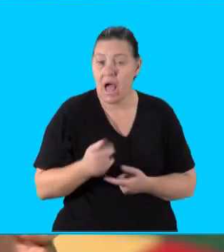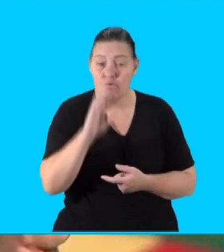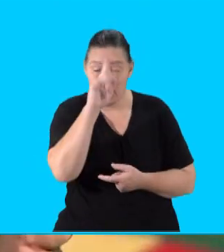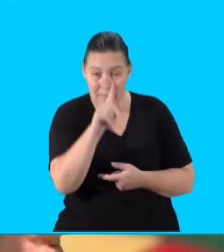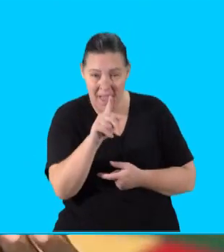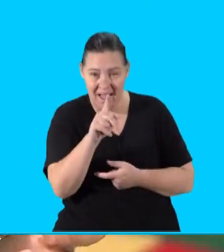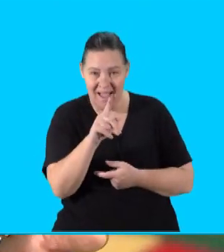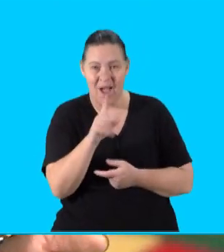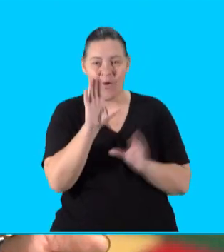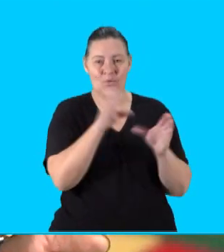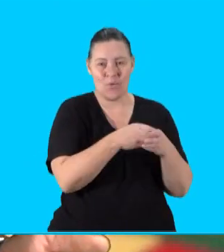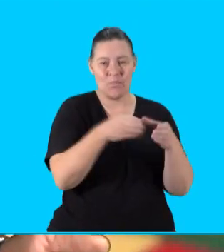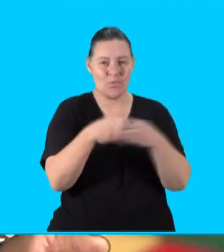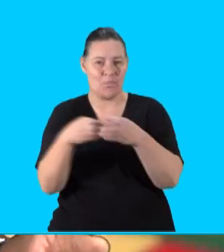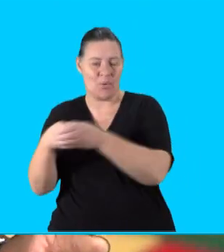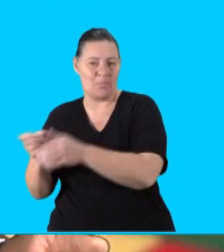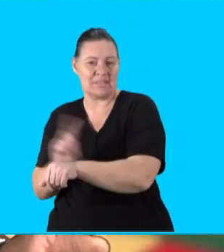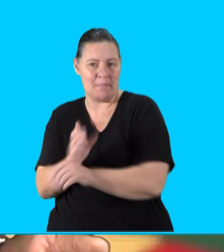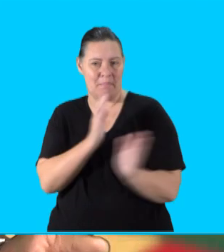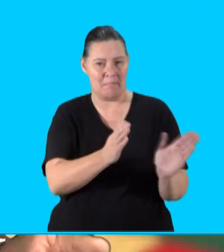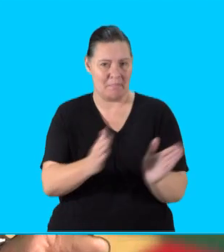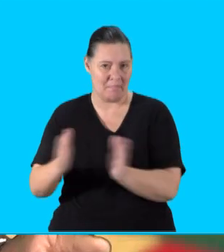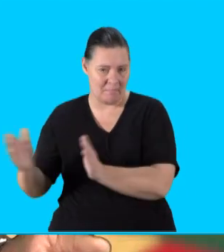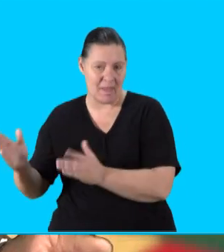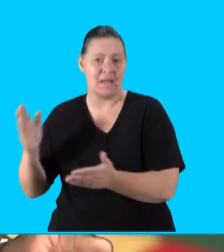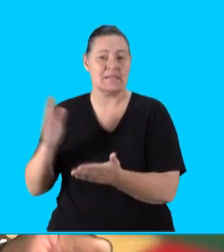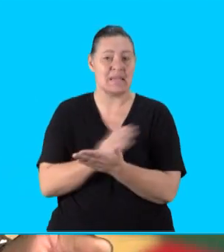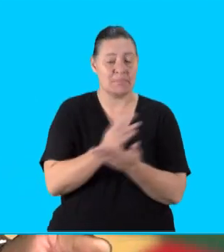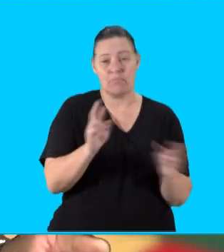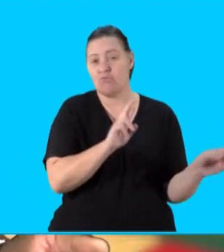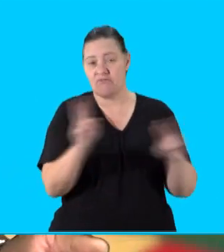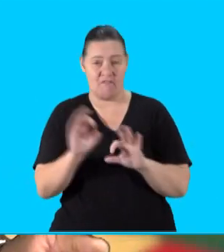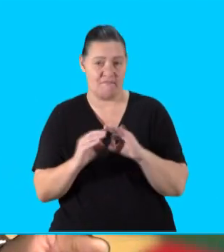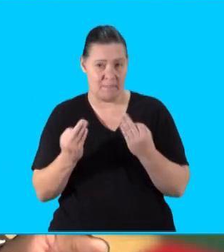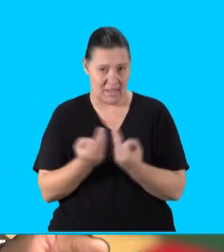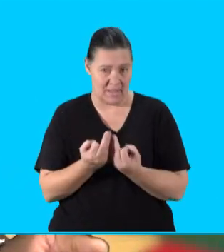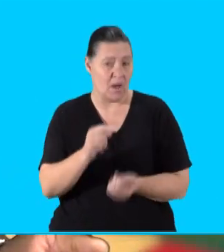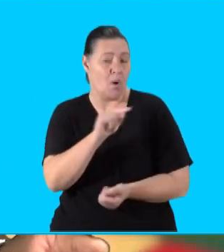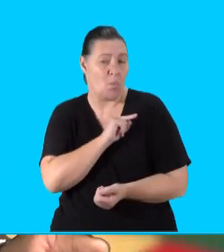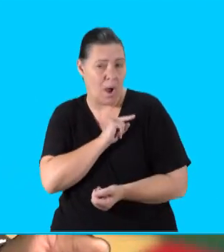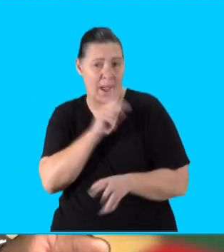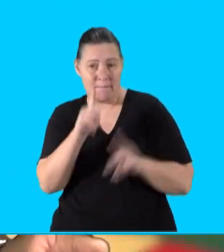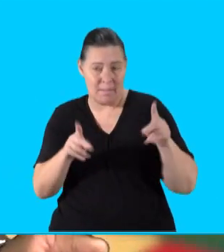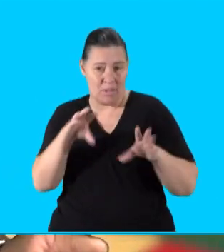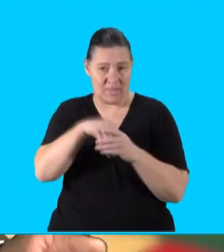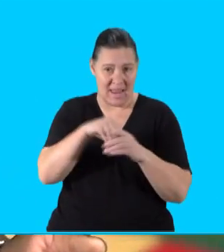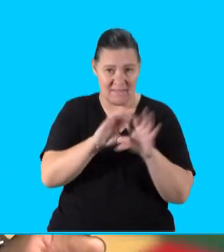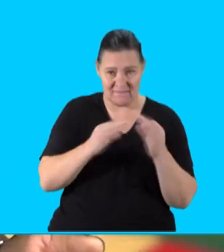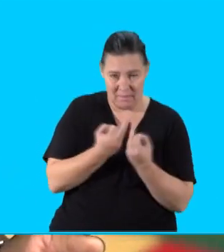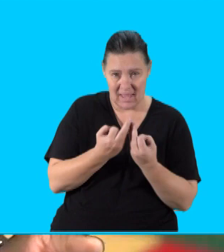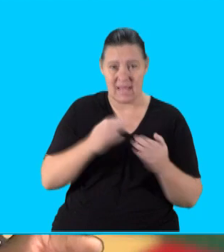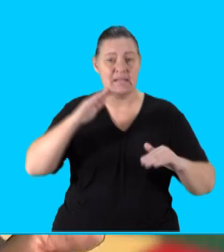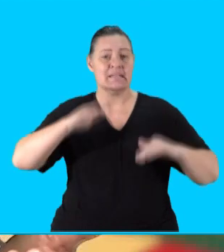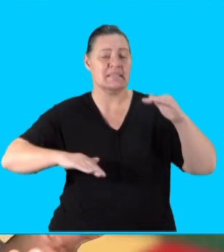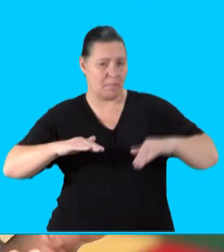the periodic table is arranged in terms of groups and periods, and groups are sometimes referred to as families because people in a family, they